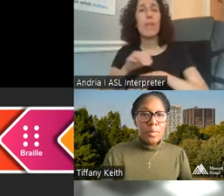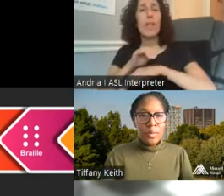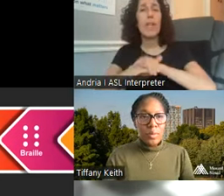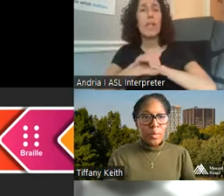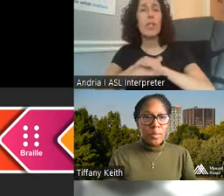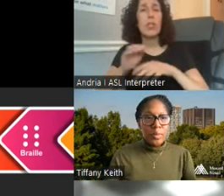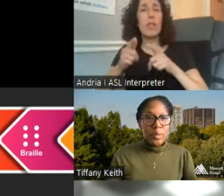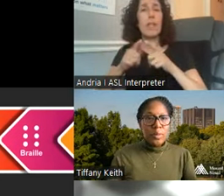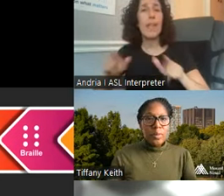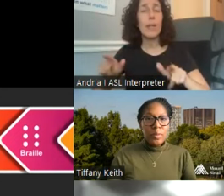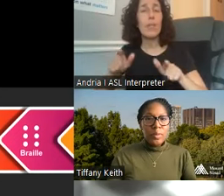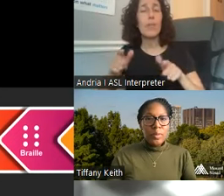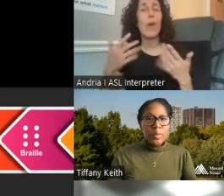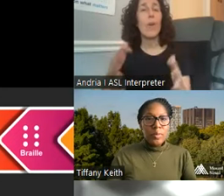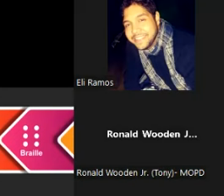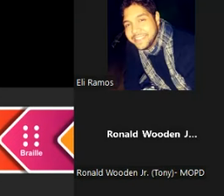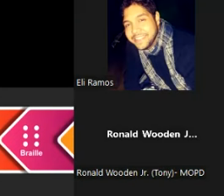ableism built into it.